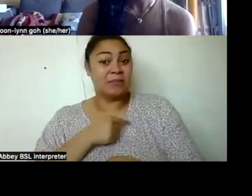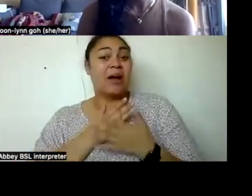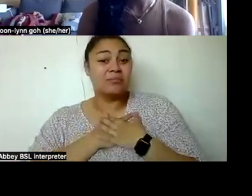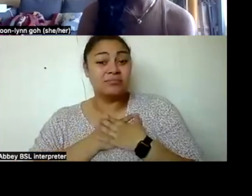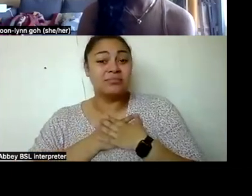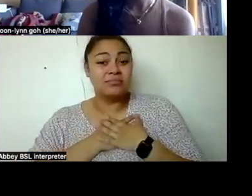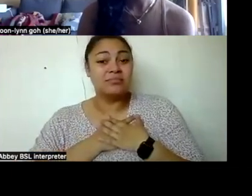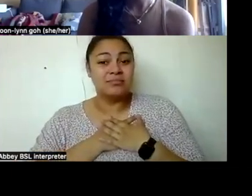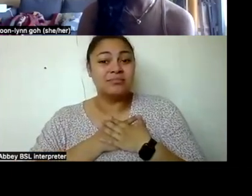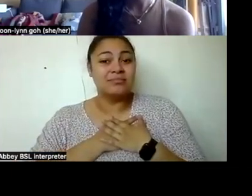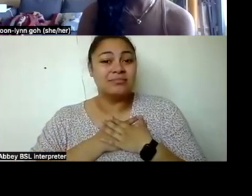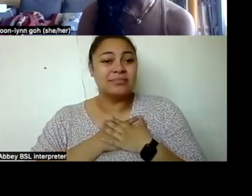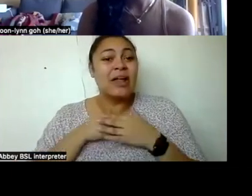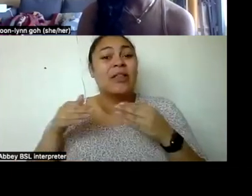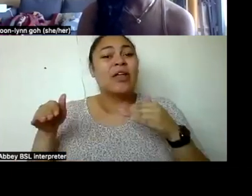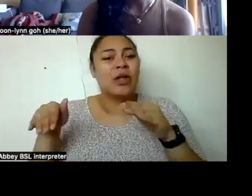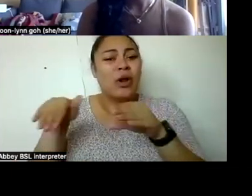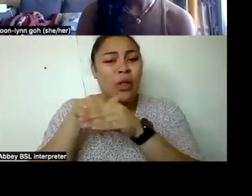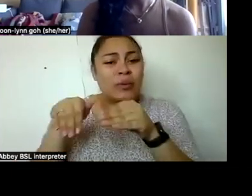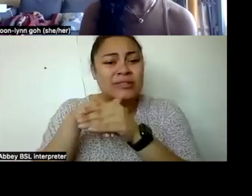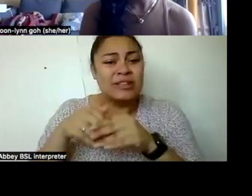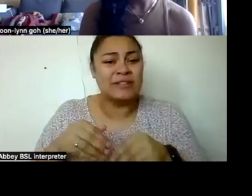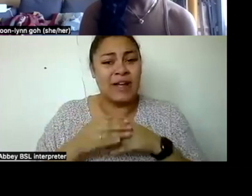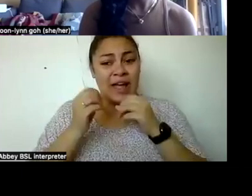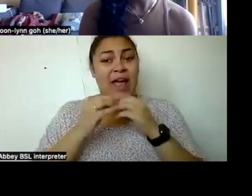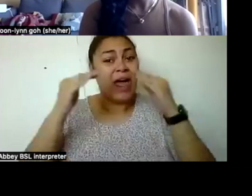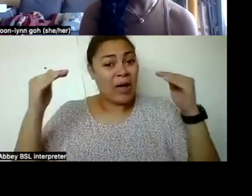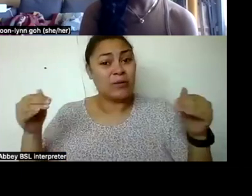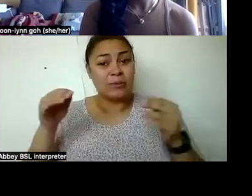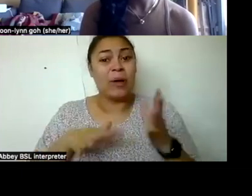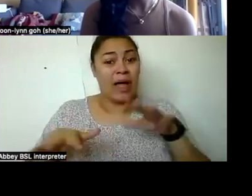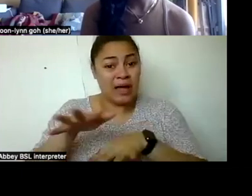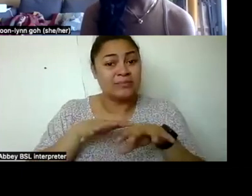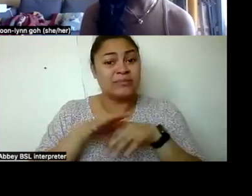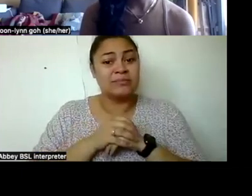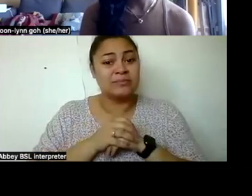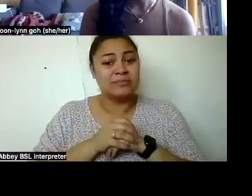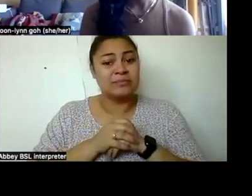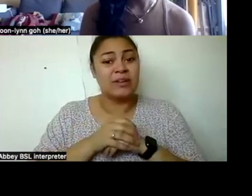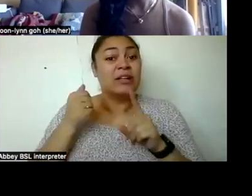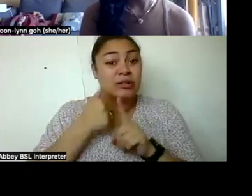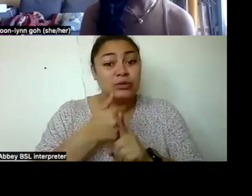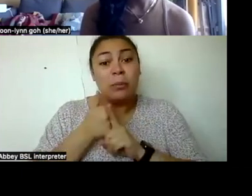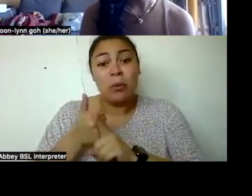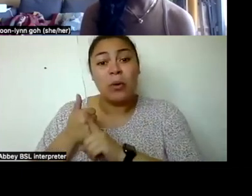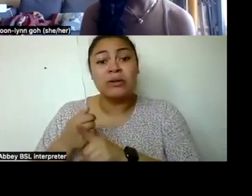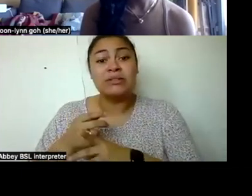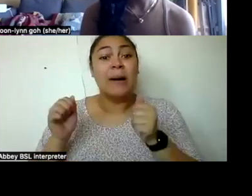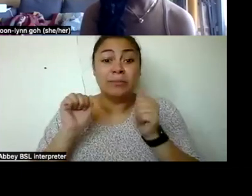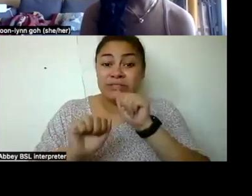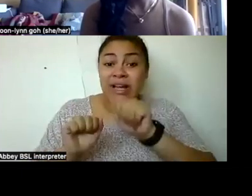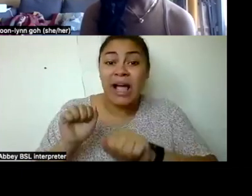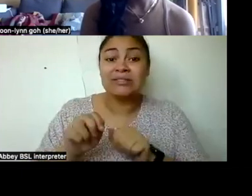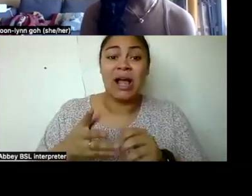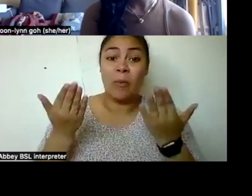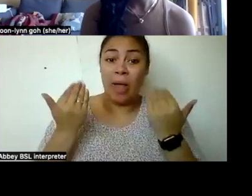a truly inclusive and equitable sector. So the changes that are taking place to support, protect,